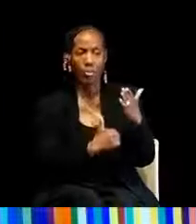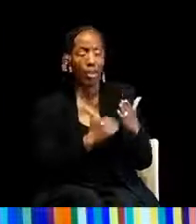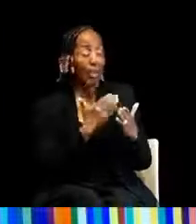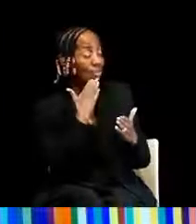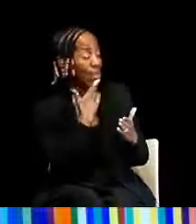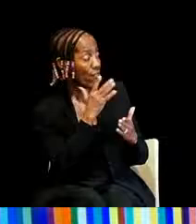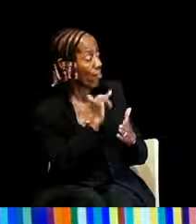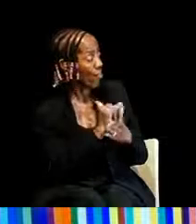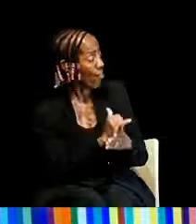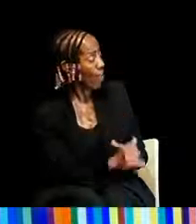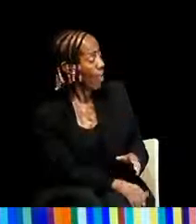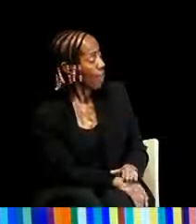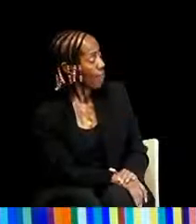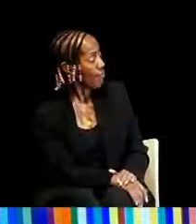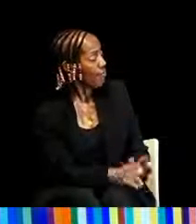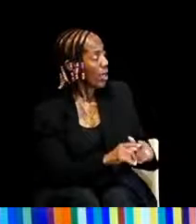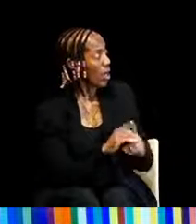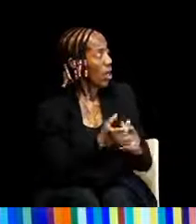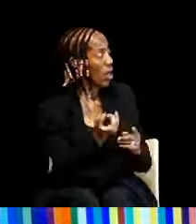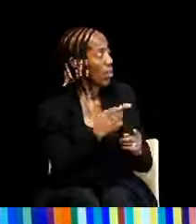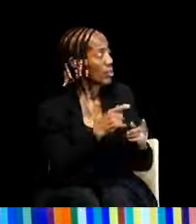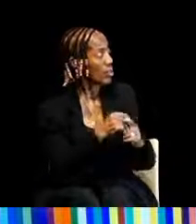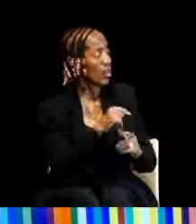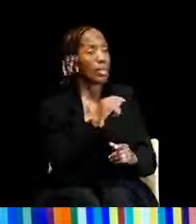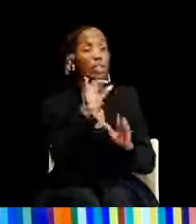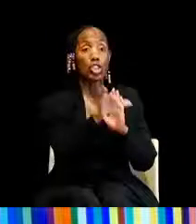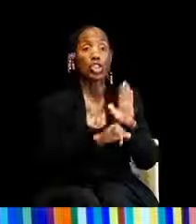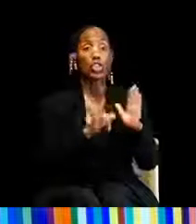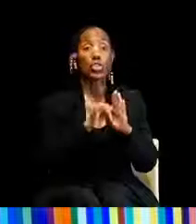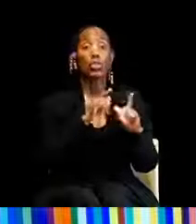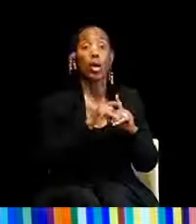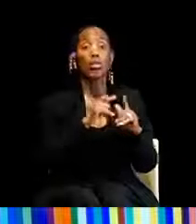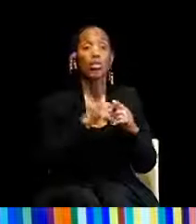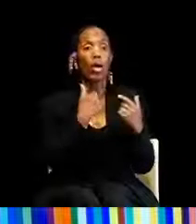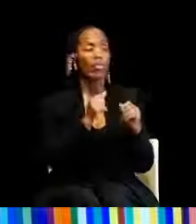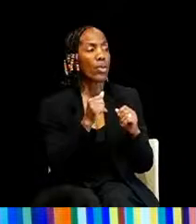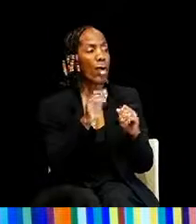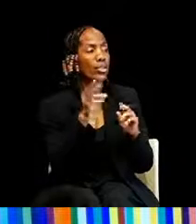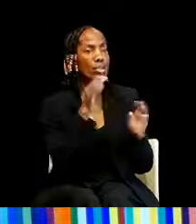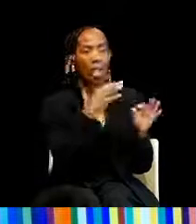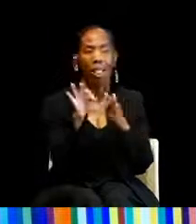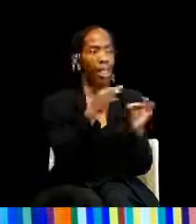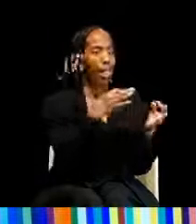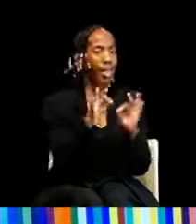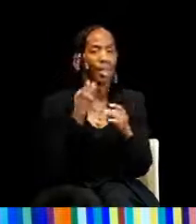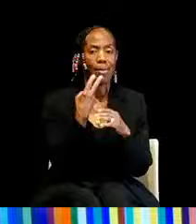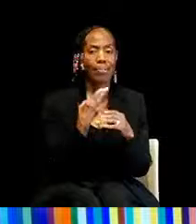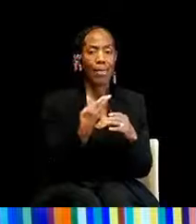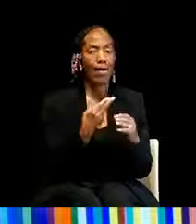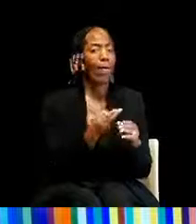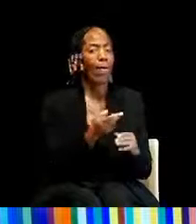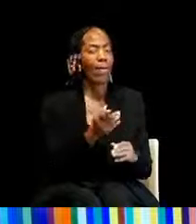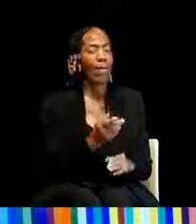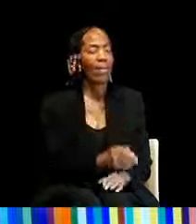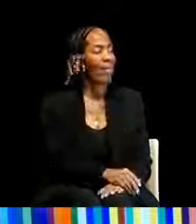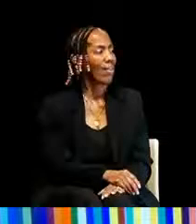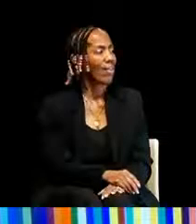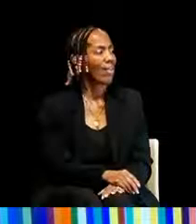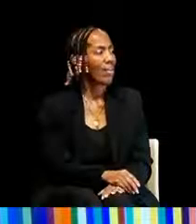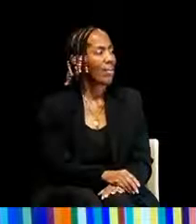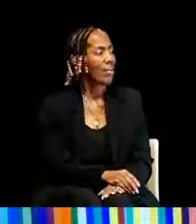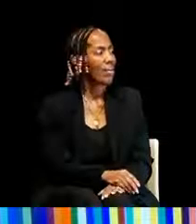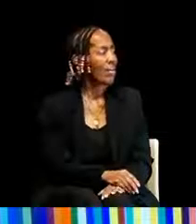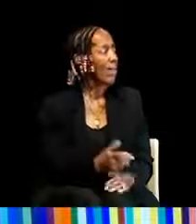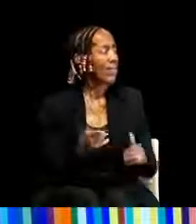for curating that. So we have a question coming from YouTube, and also I'm like trying to look at y'all for holding hands up too. Well, okay, we'll go to Sharina next.